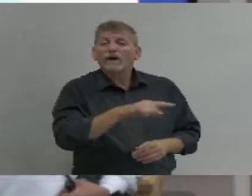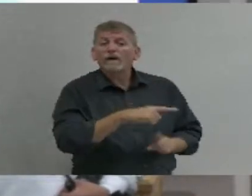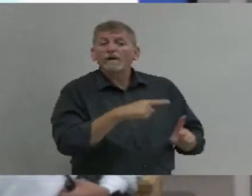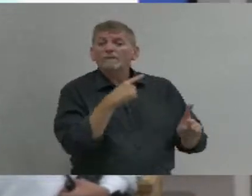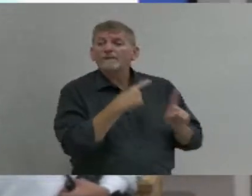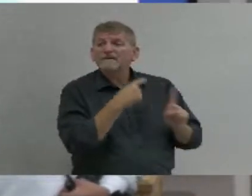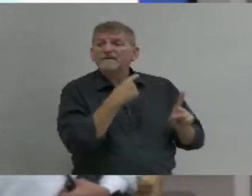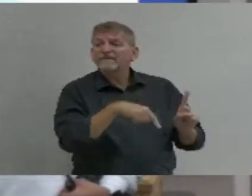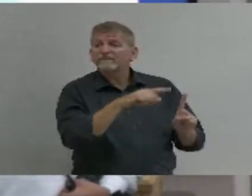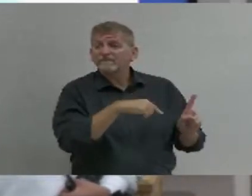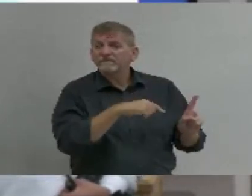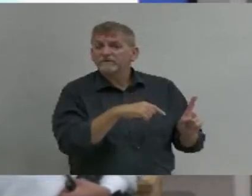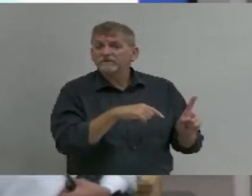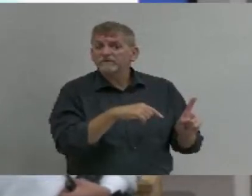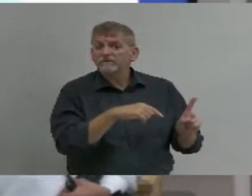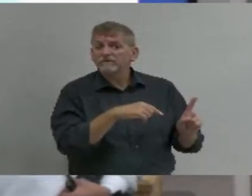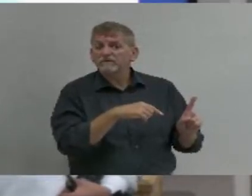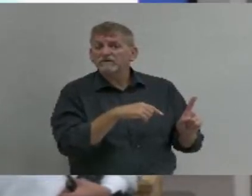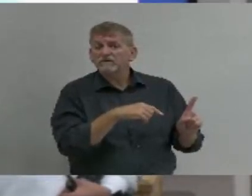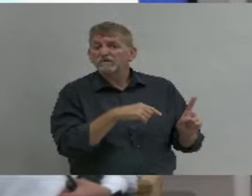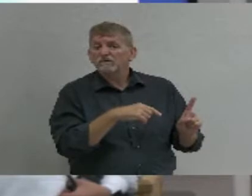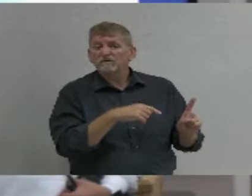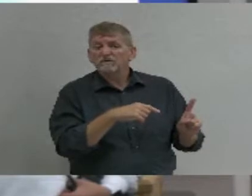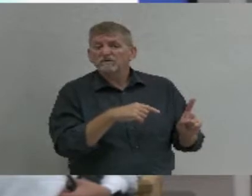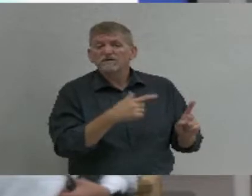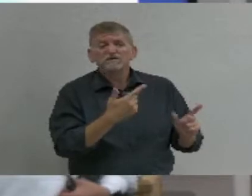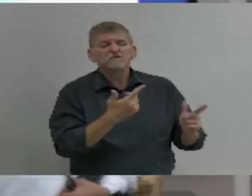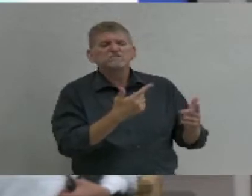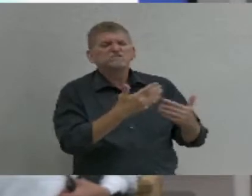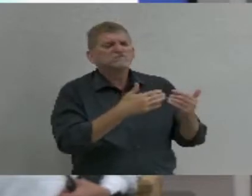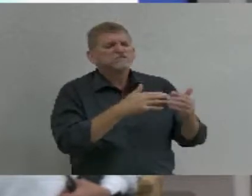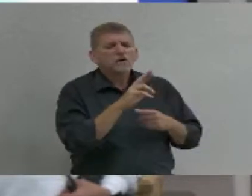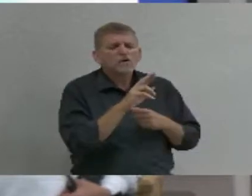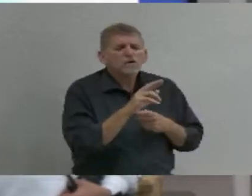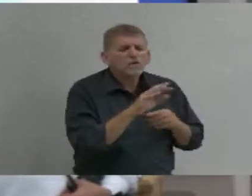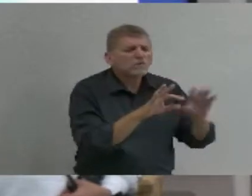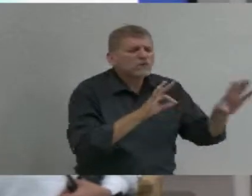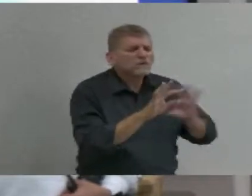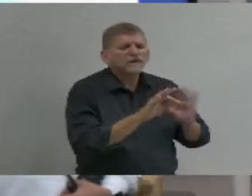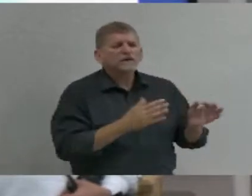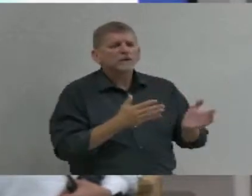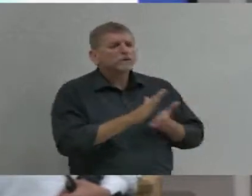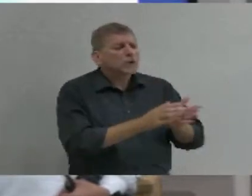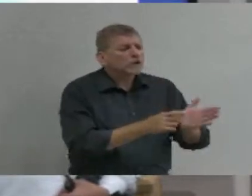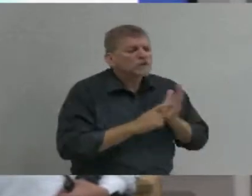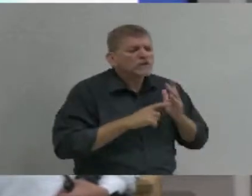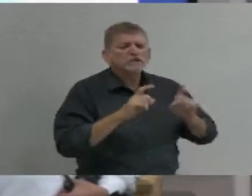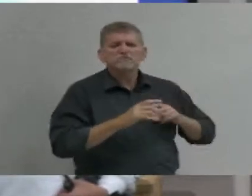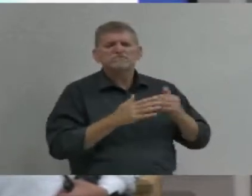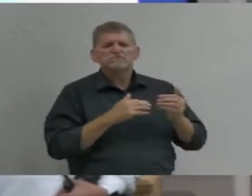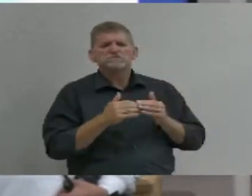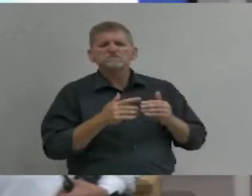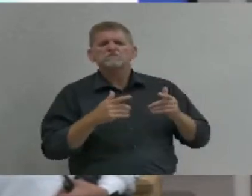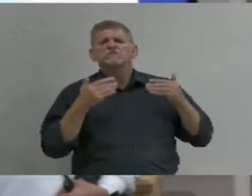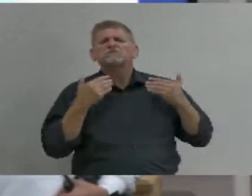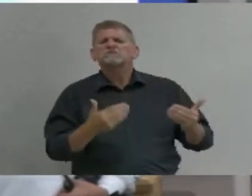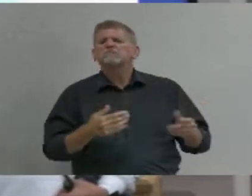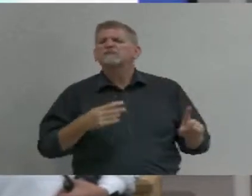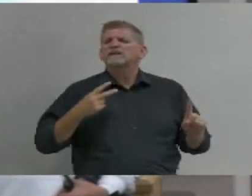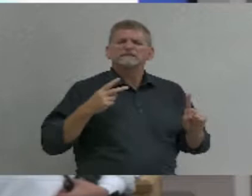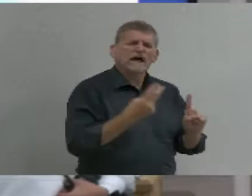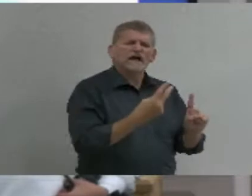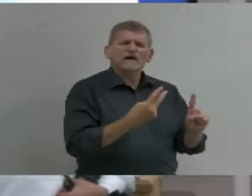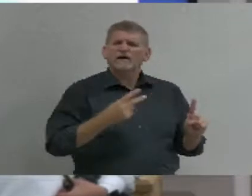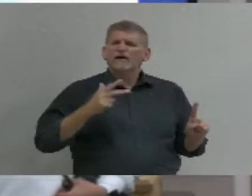that test positive just because they had to get tested because of school and have them tested a second and third time? If that was